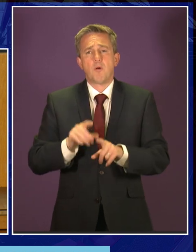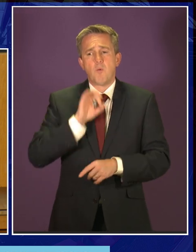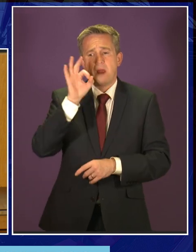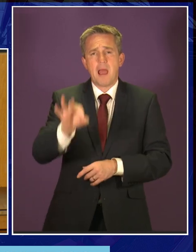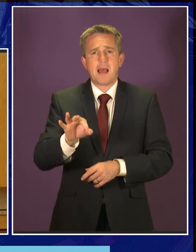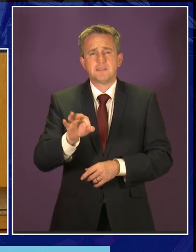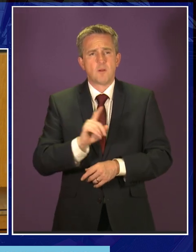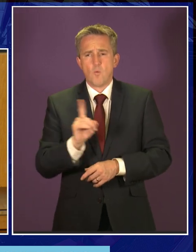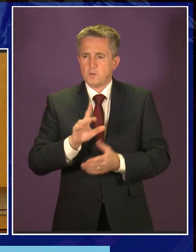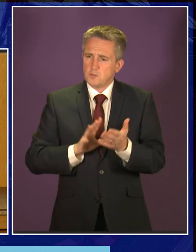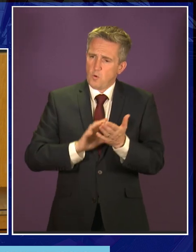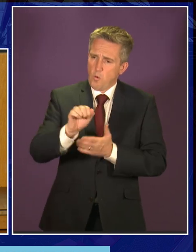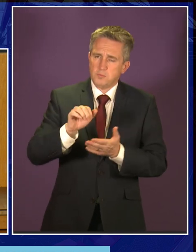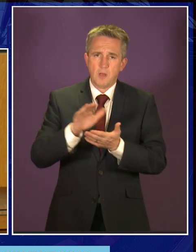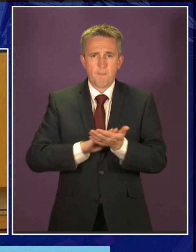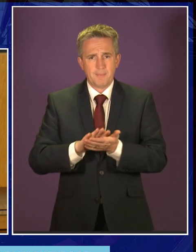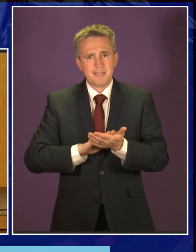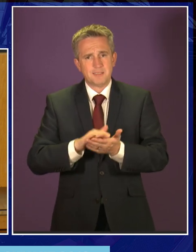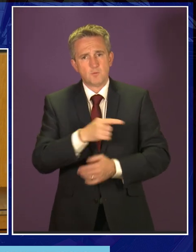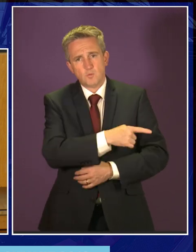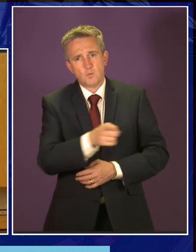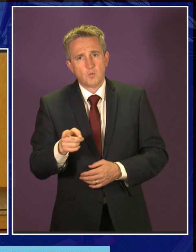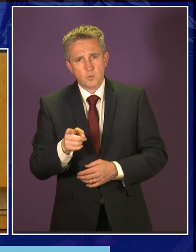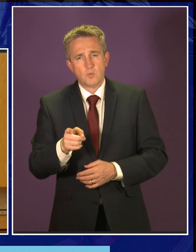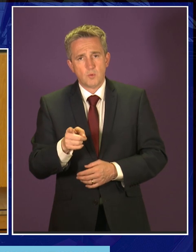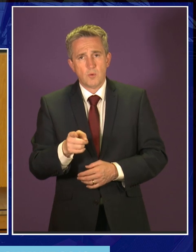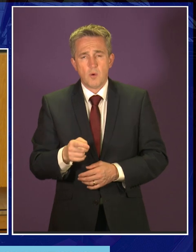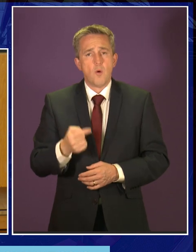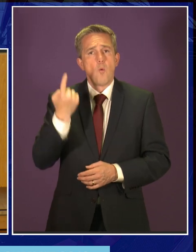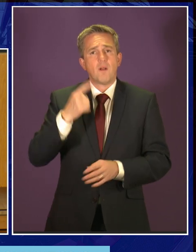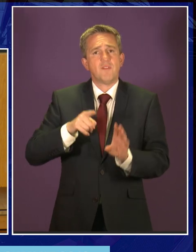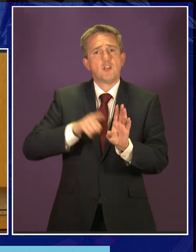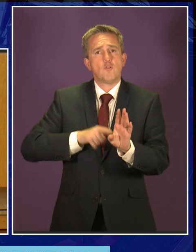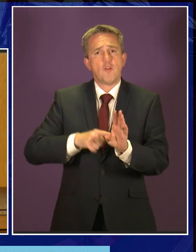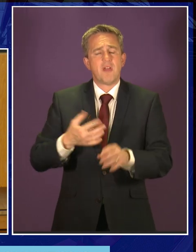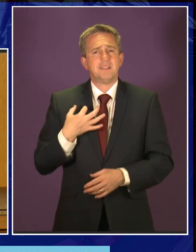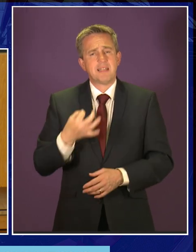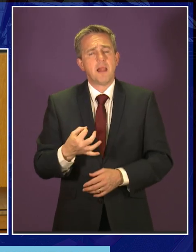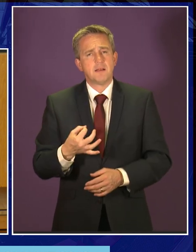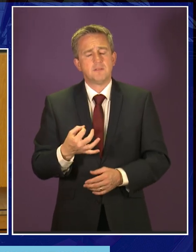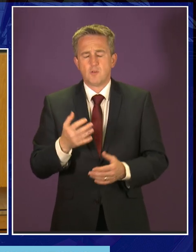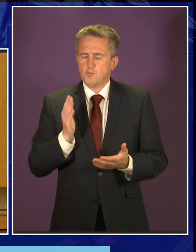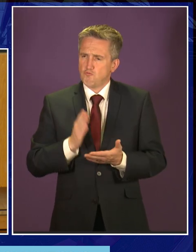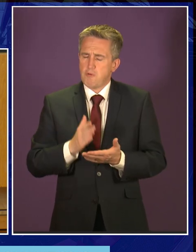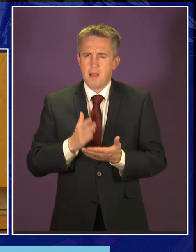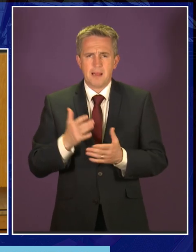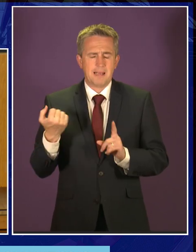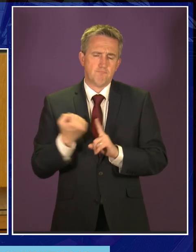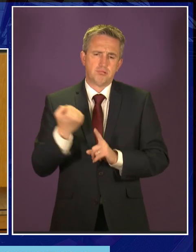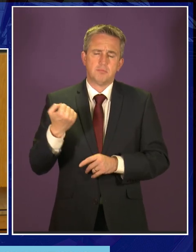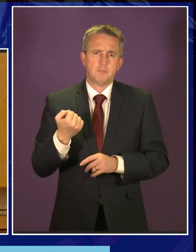question, what does culture mean to you? And what one of the youth delegates said I thought was incredible, so I will just repeat it to you